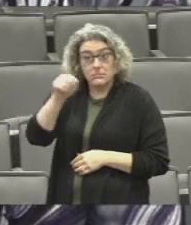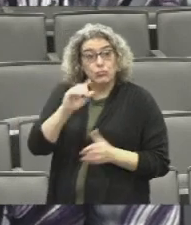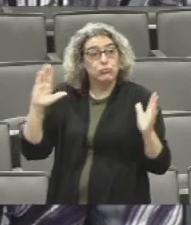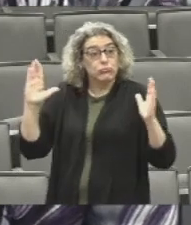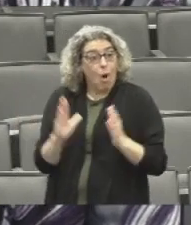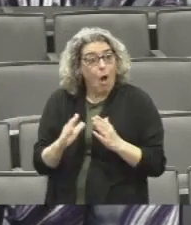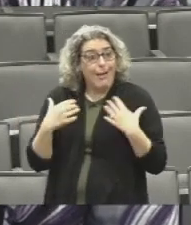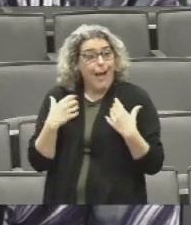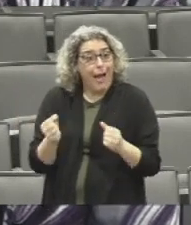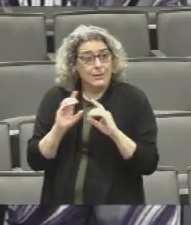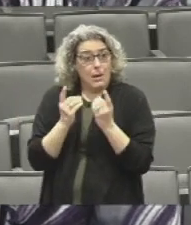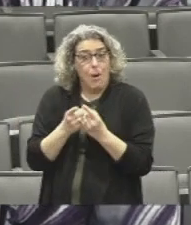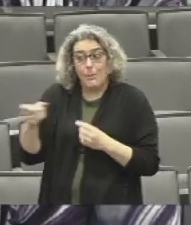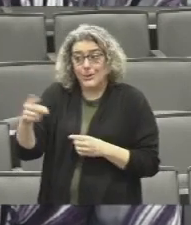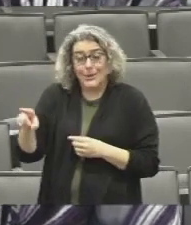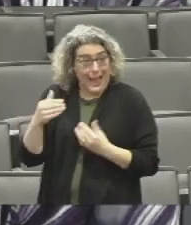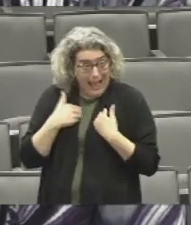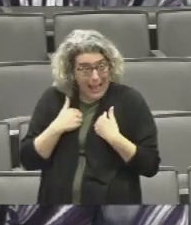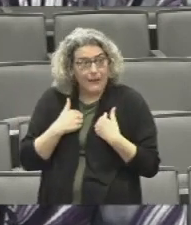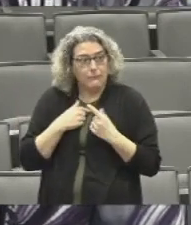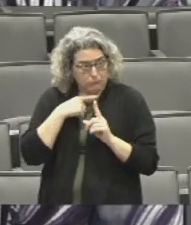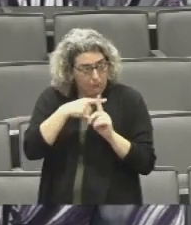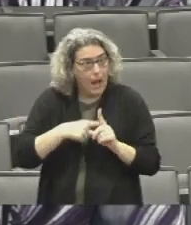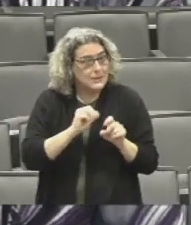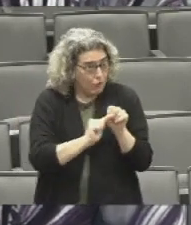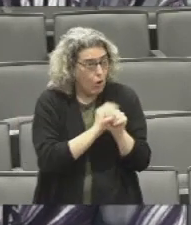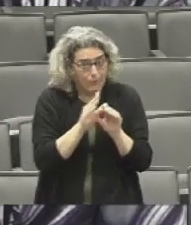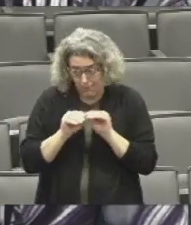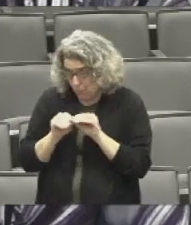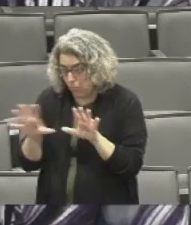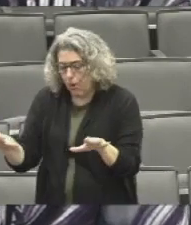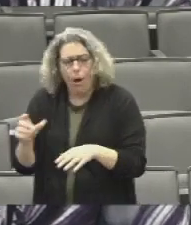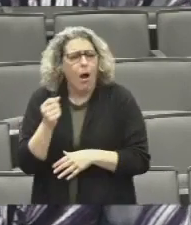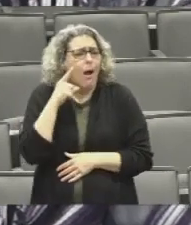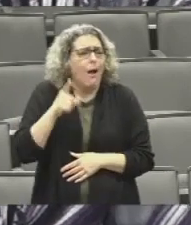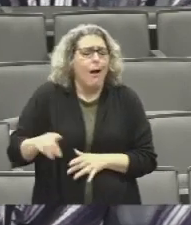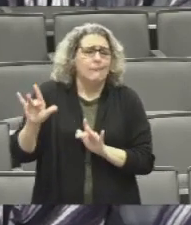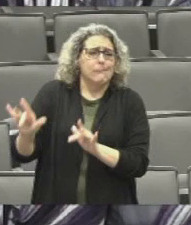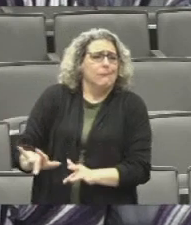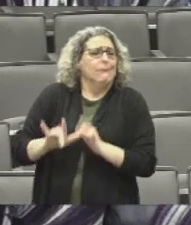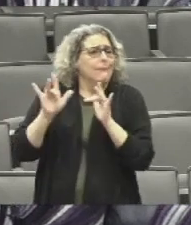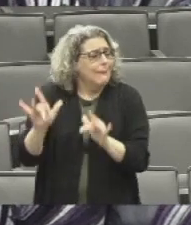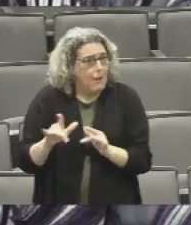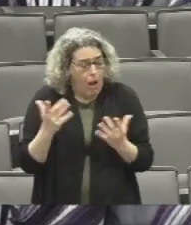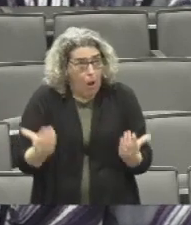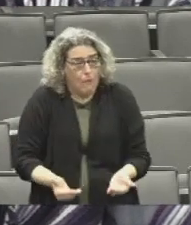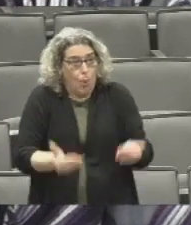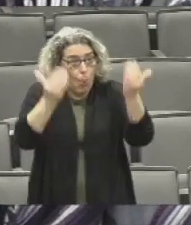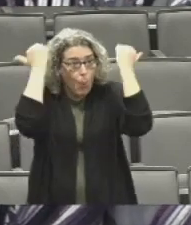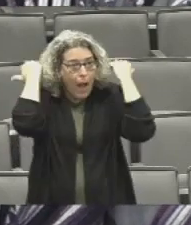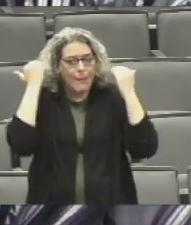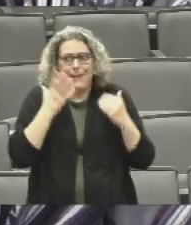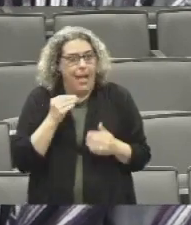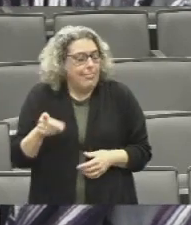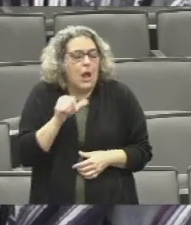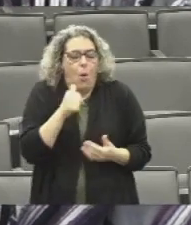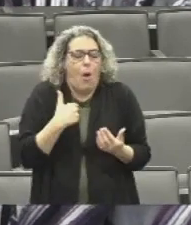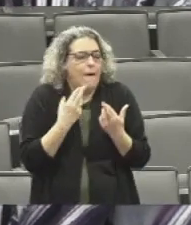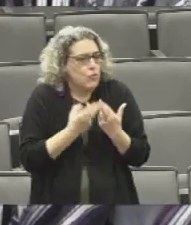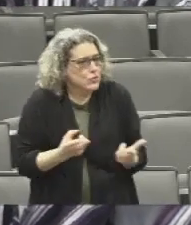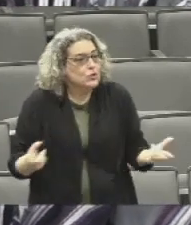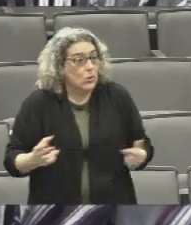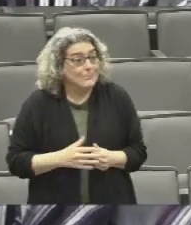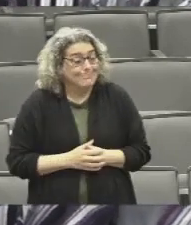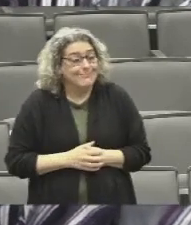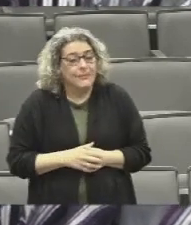outbreaks. They are just overwhelmed, sure, at this time and do not have the capacity to report it. But I have gotten calls from